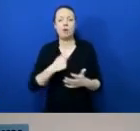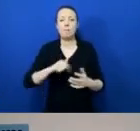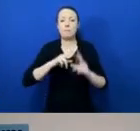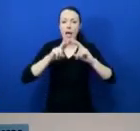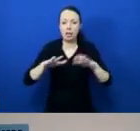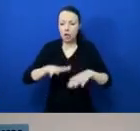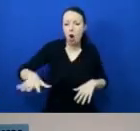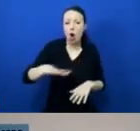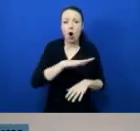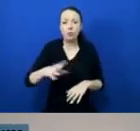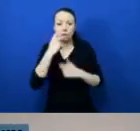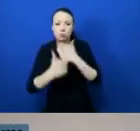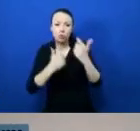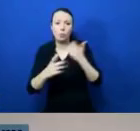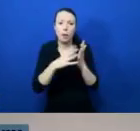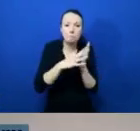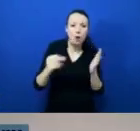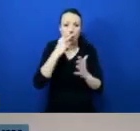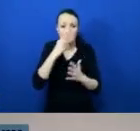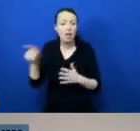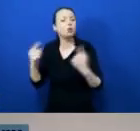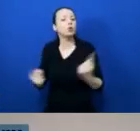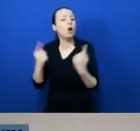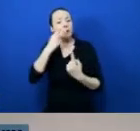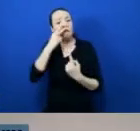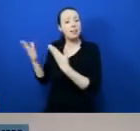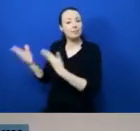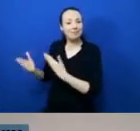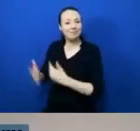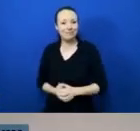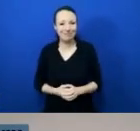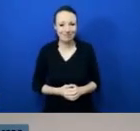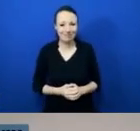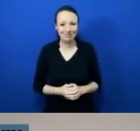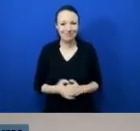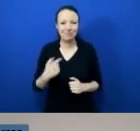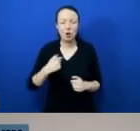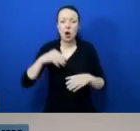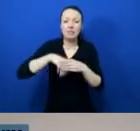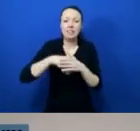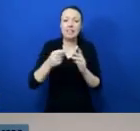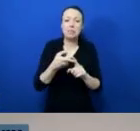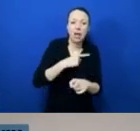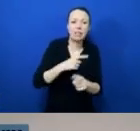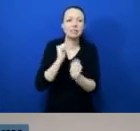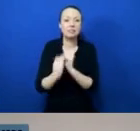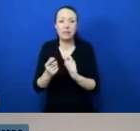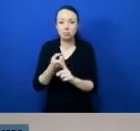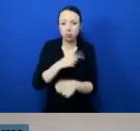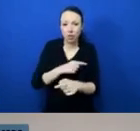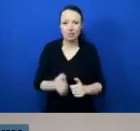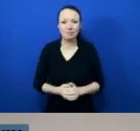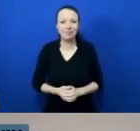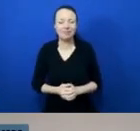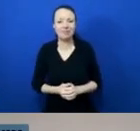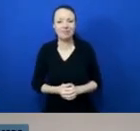So we undertook an analysis of that area, created the model, and that was the situation before the investment, before the